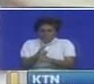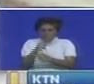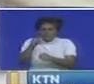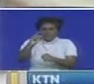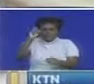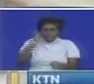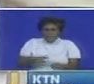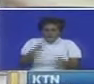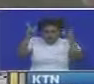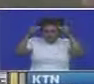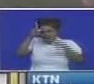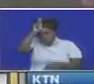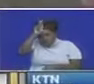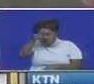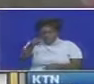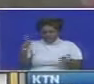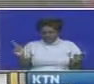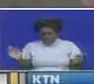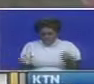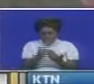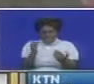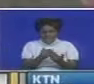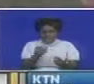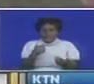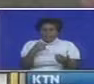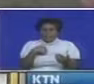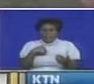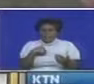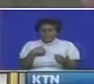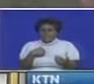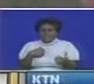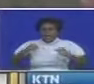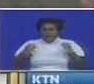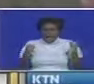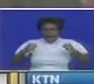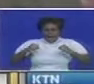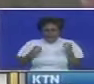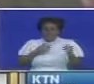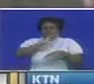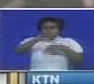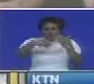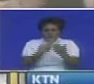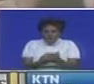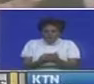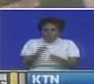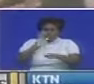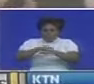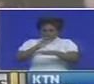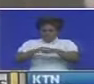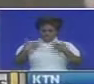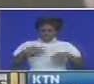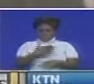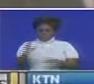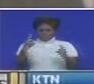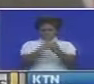needed to be looked after. Above all, I'm very grateful to all these good people